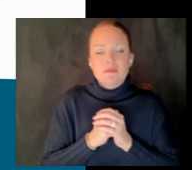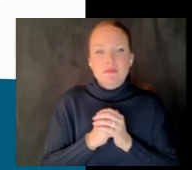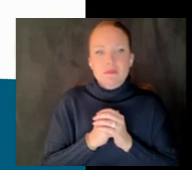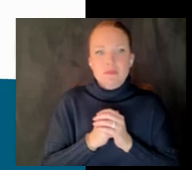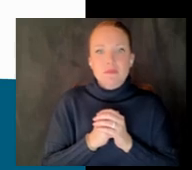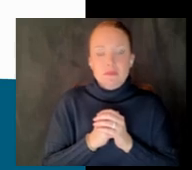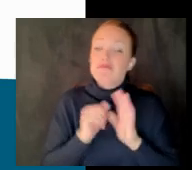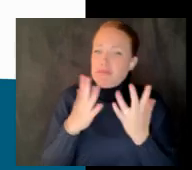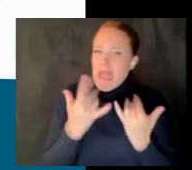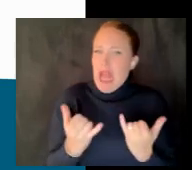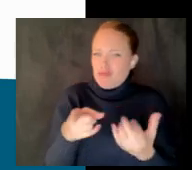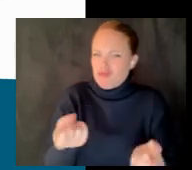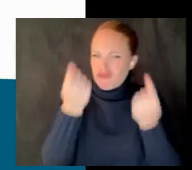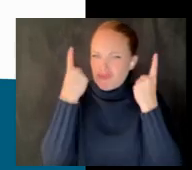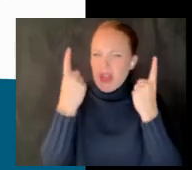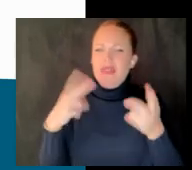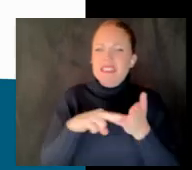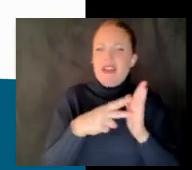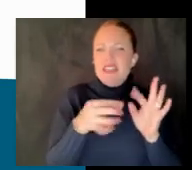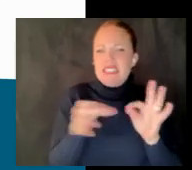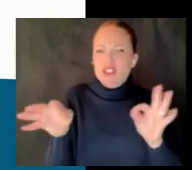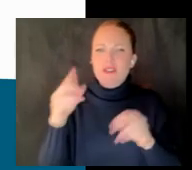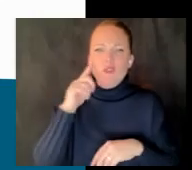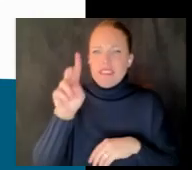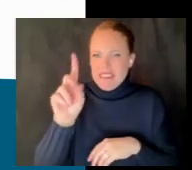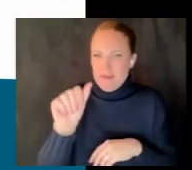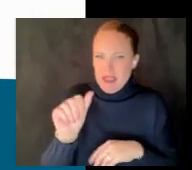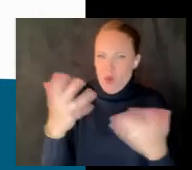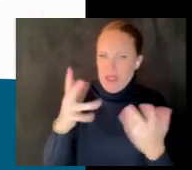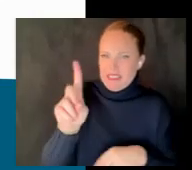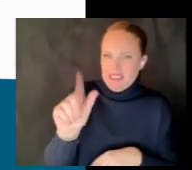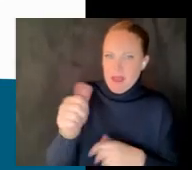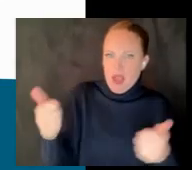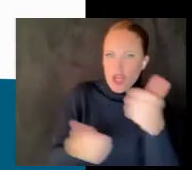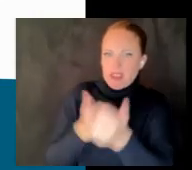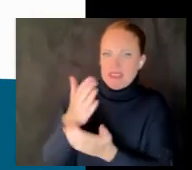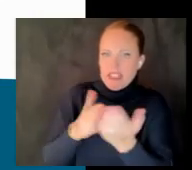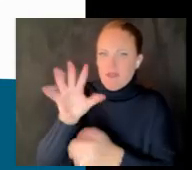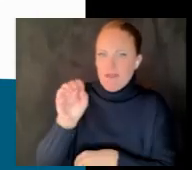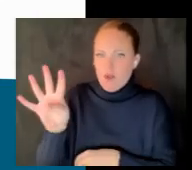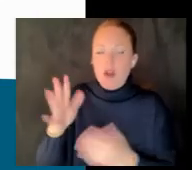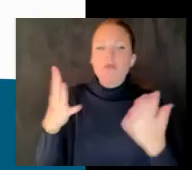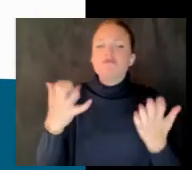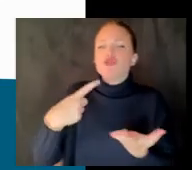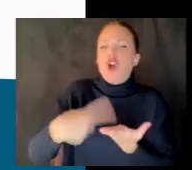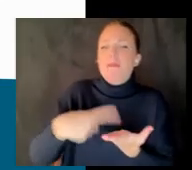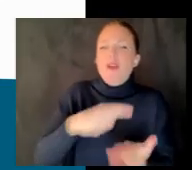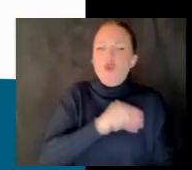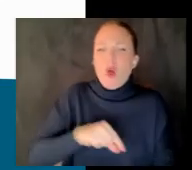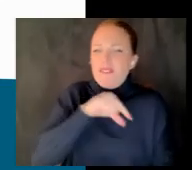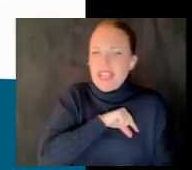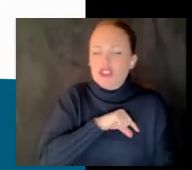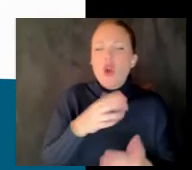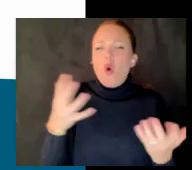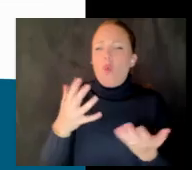Now that we have an understanding of the definition of a disability under Section 504, let's take a look at the qualification itself and the type of data